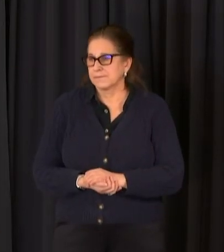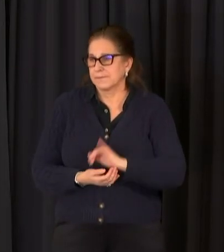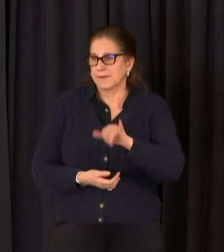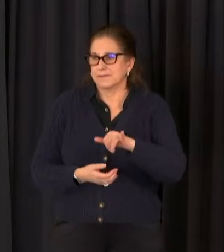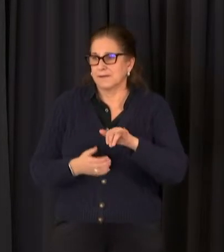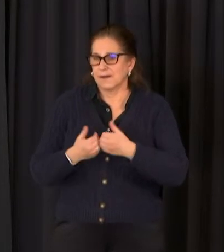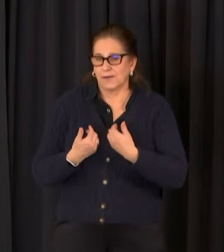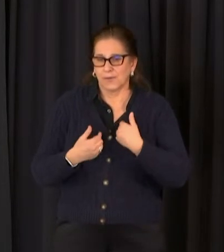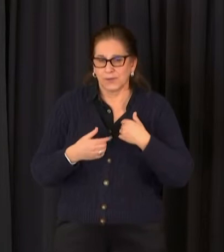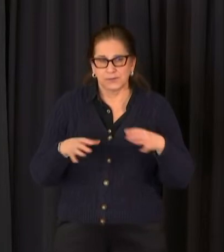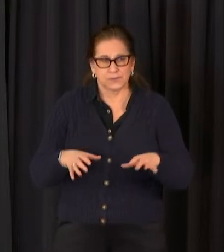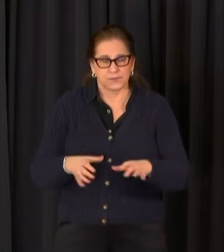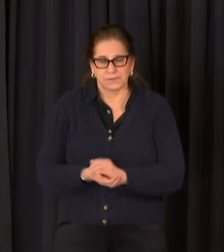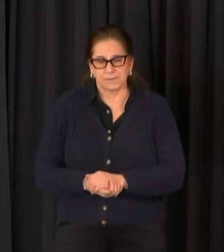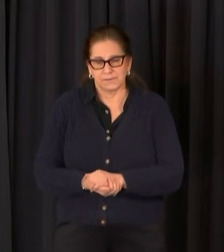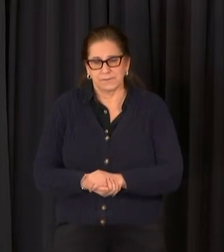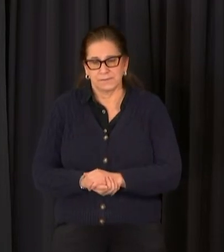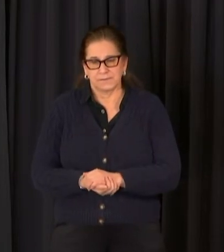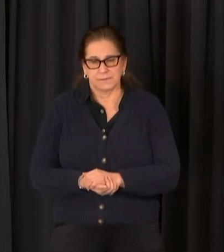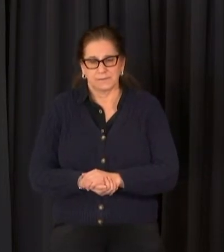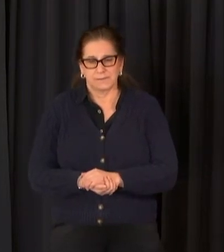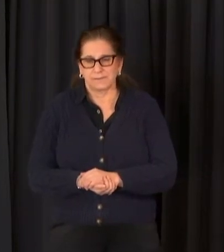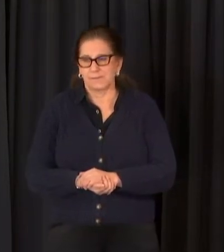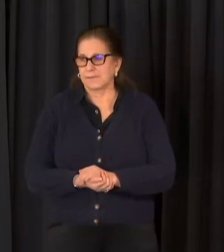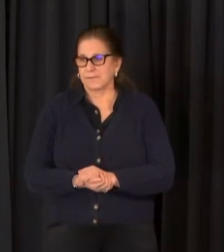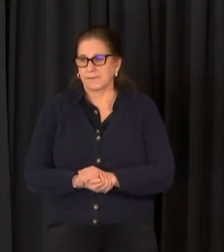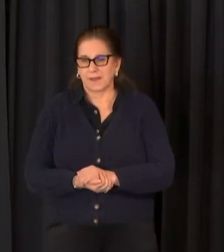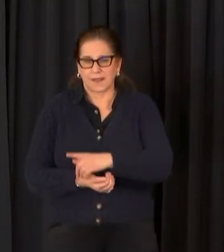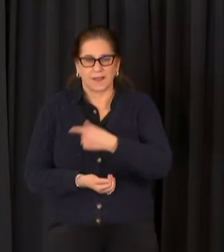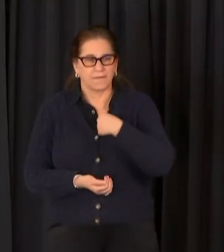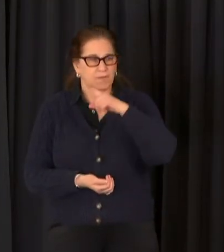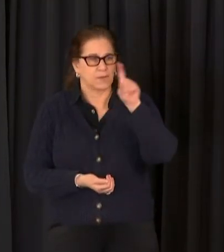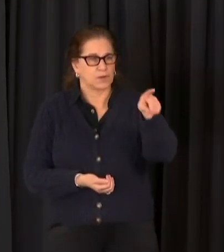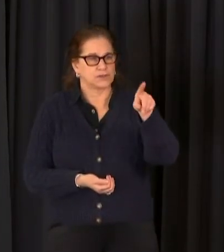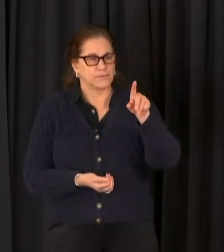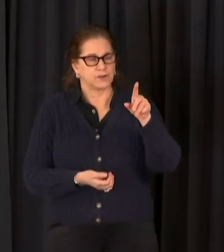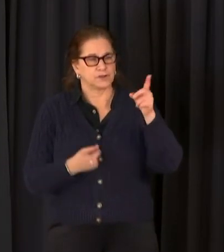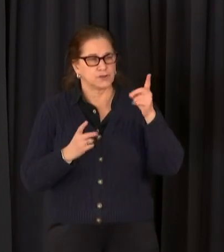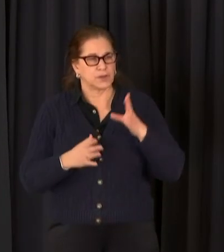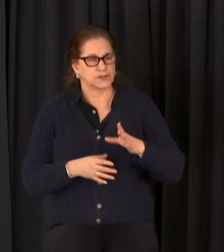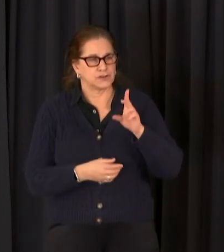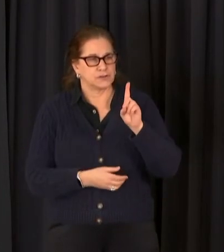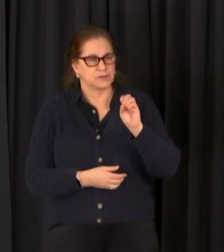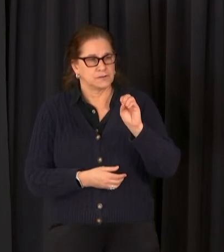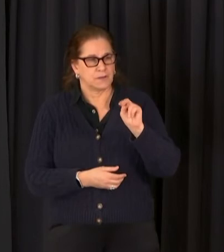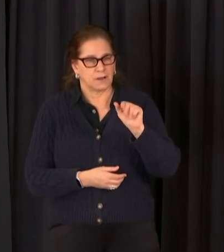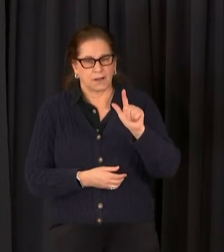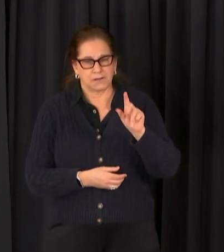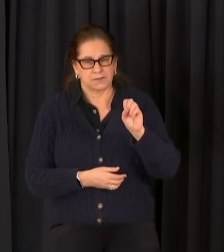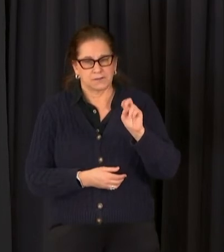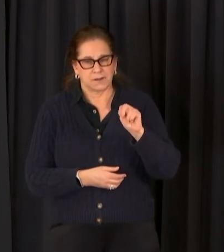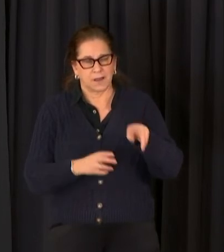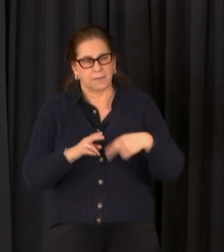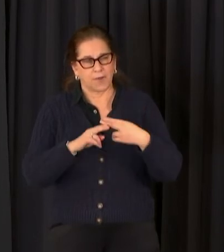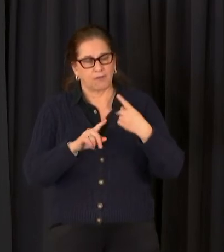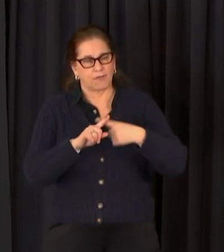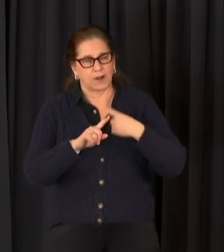Director Donaldson, these programs in terms of rental assistance and what you just added in terms of small housing